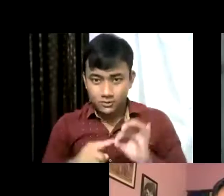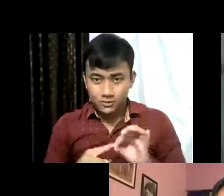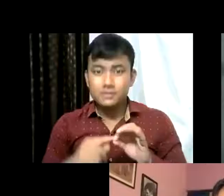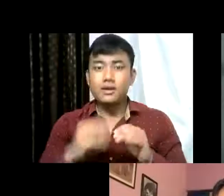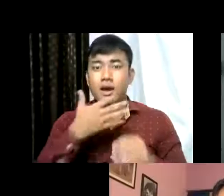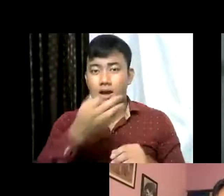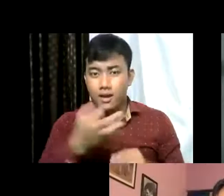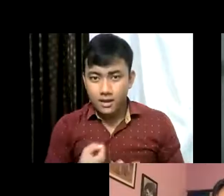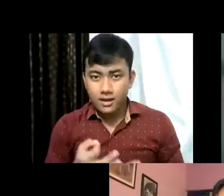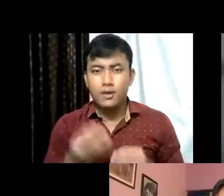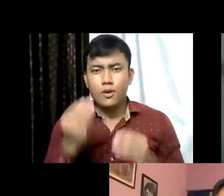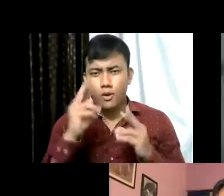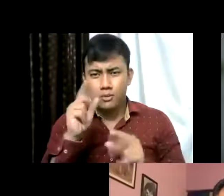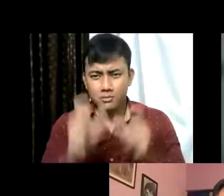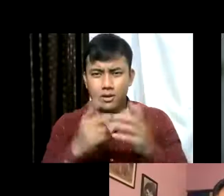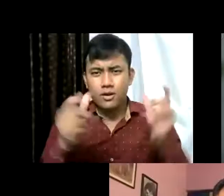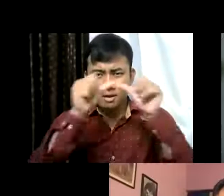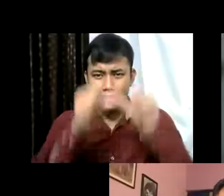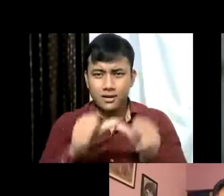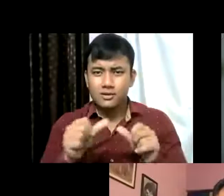We hope we answered most of them.